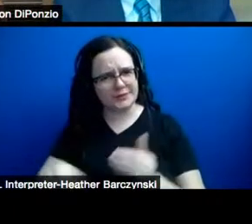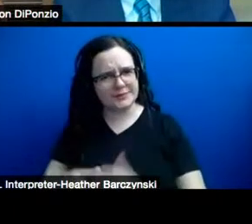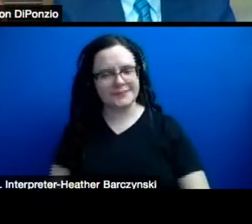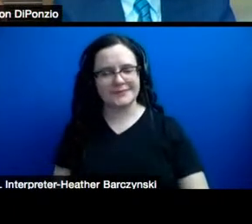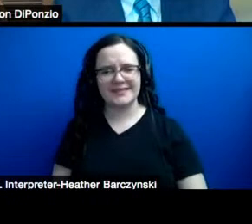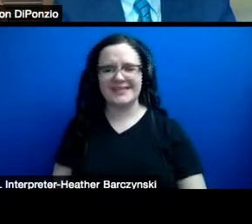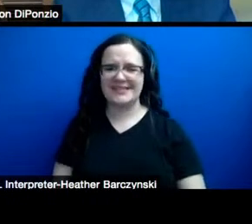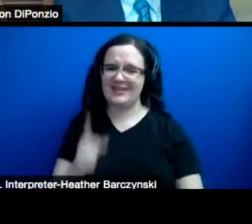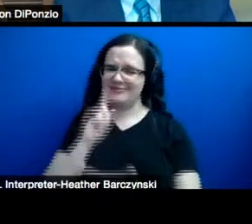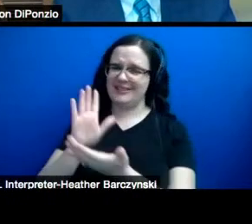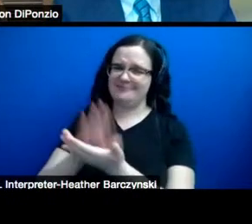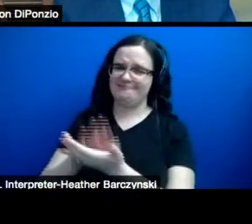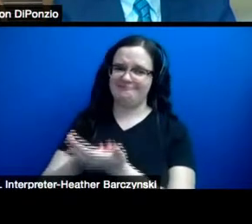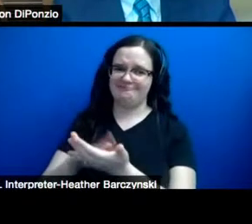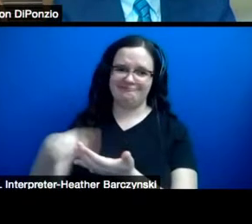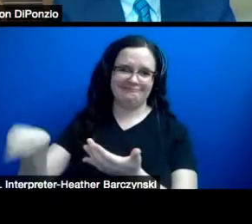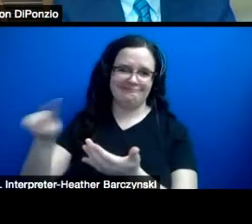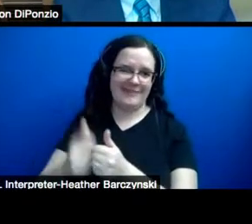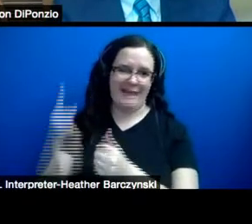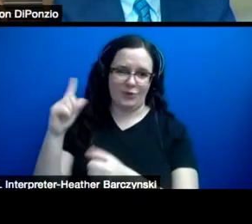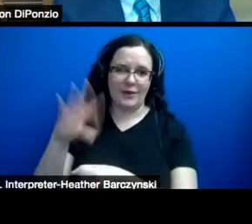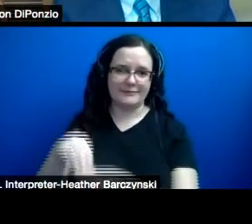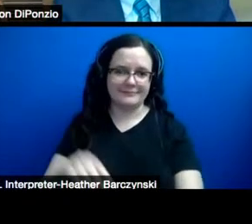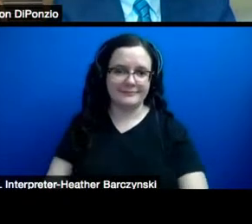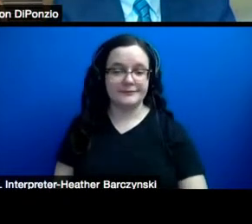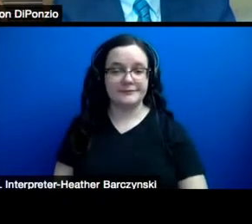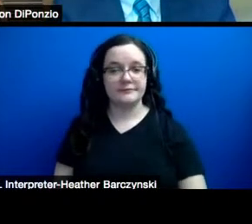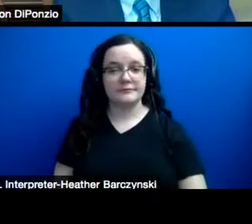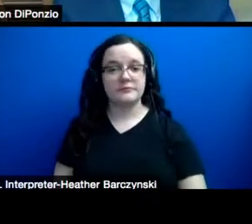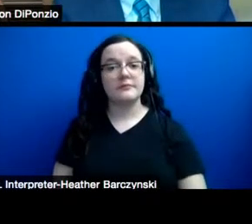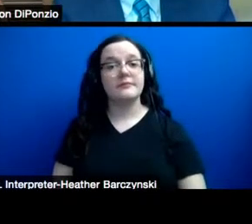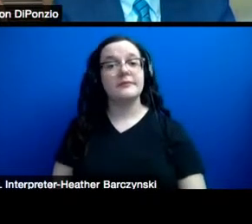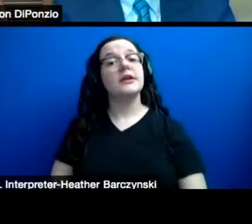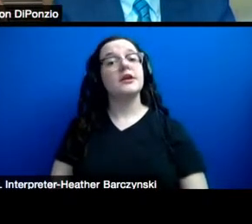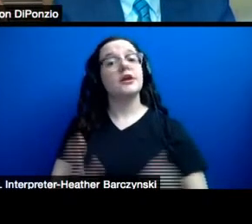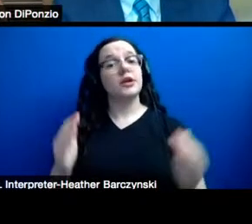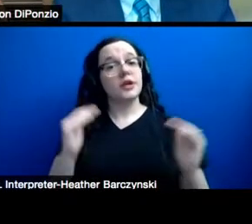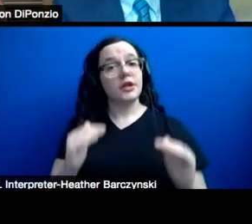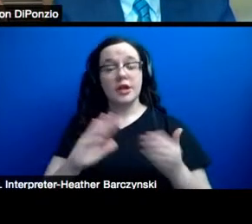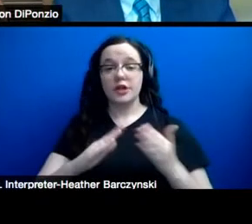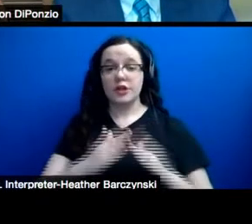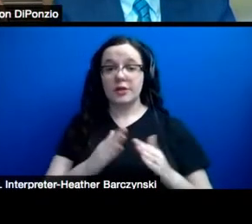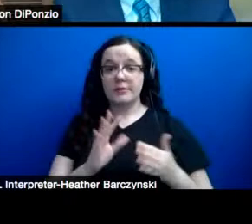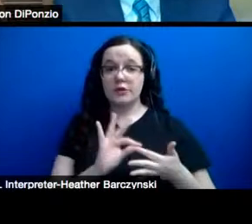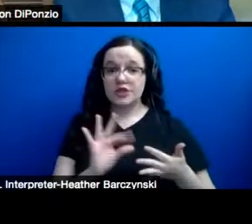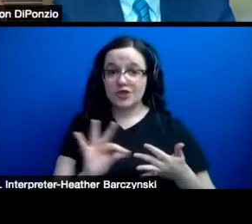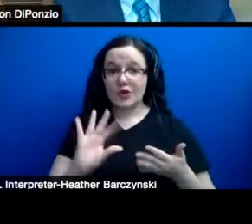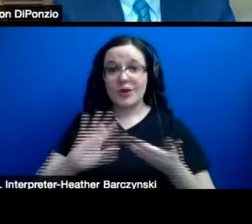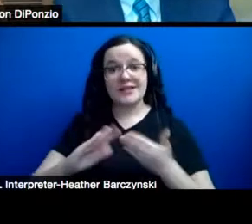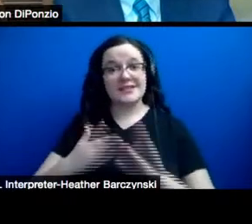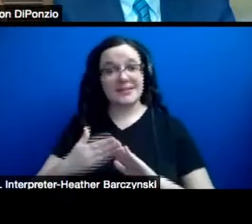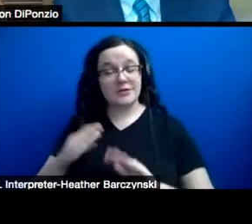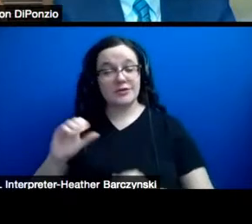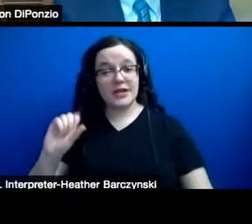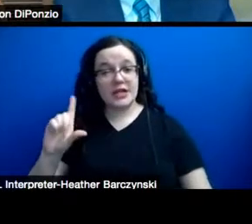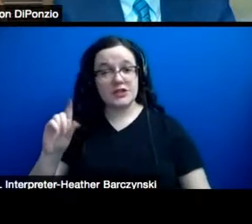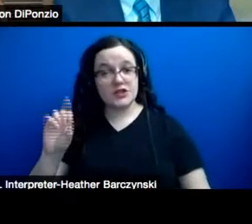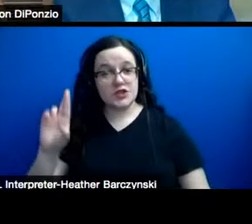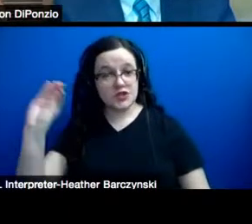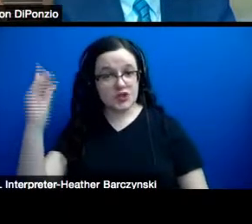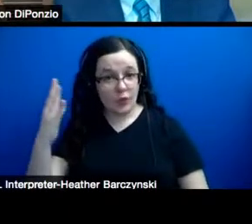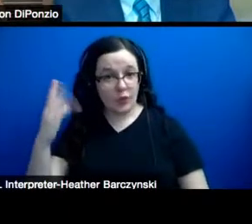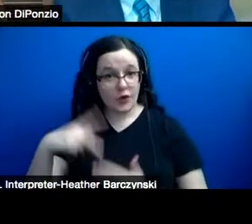kudos to all involved. An update to our community choice and community solar aggregation